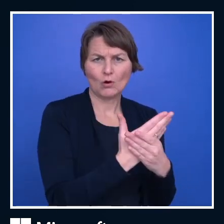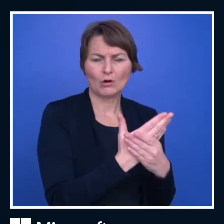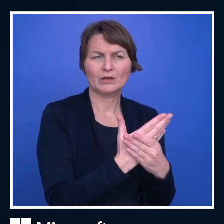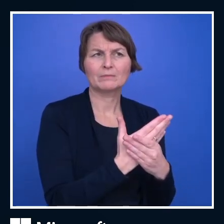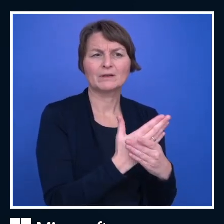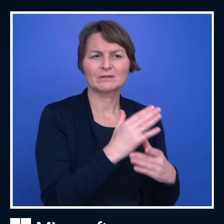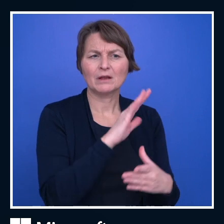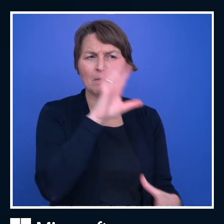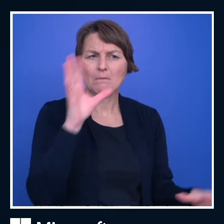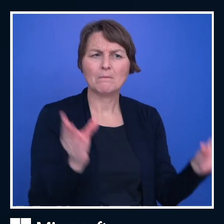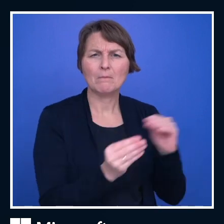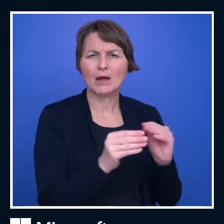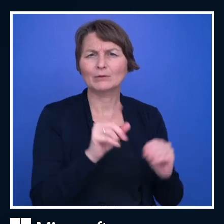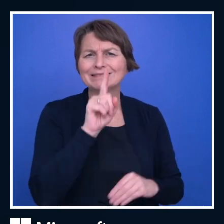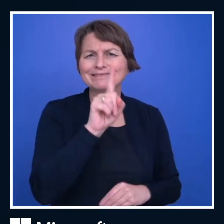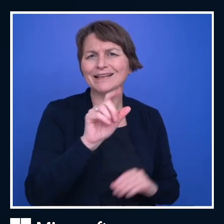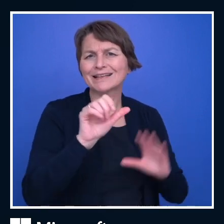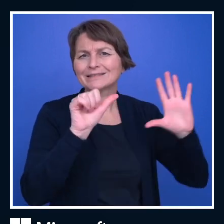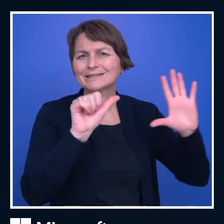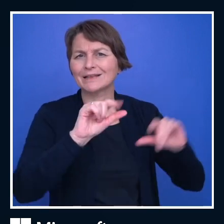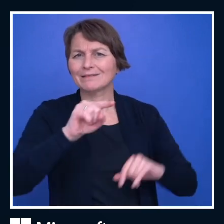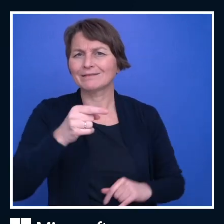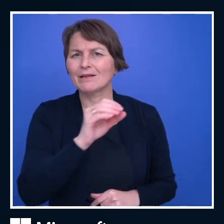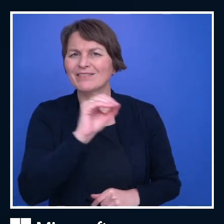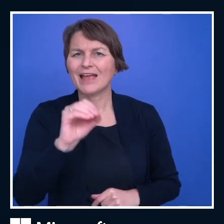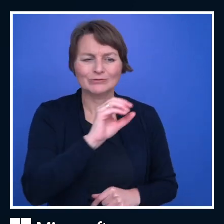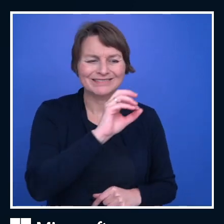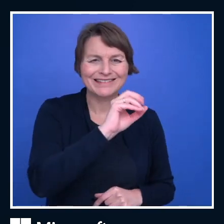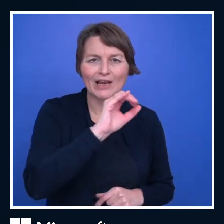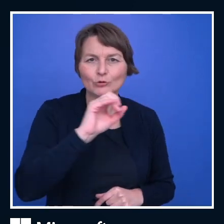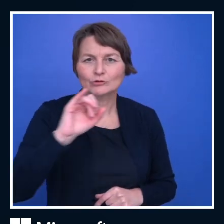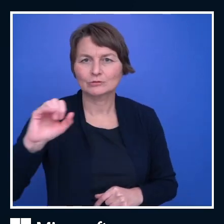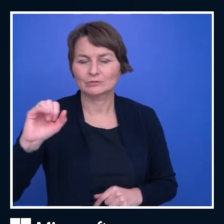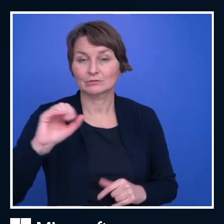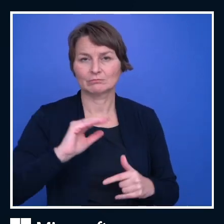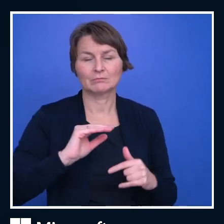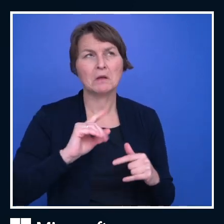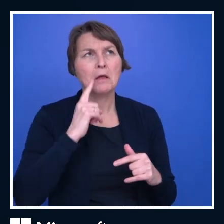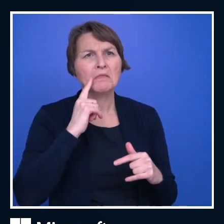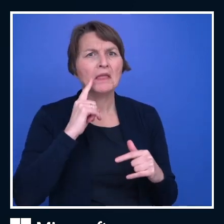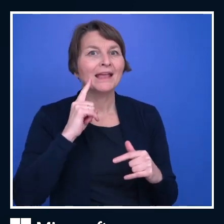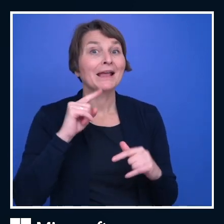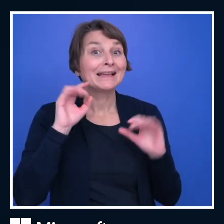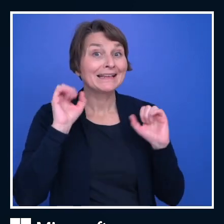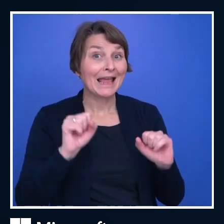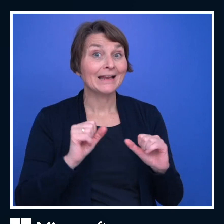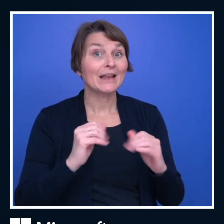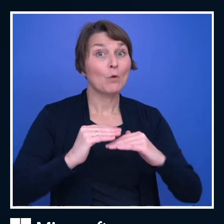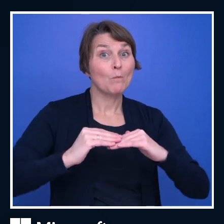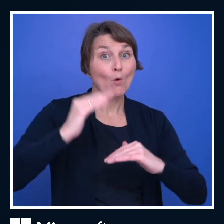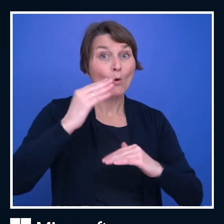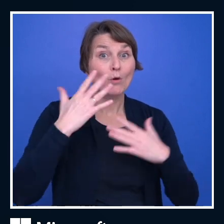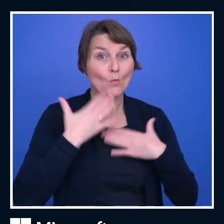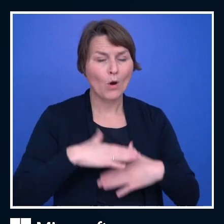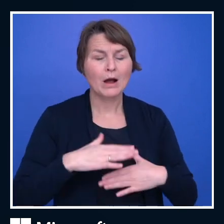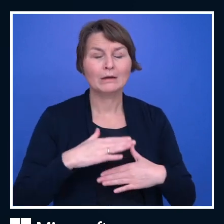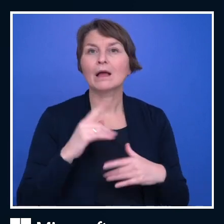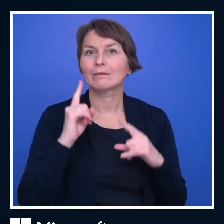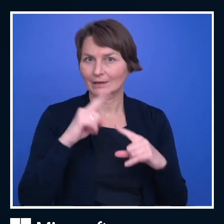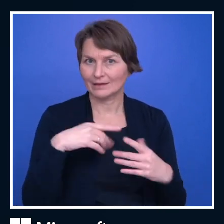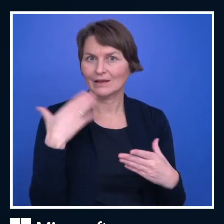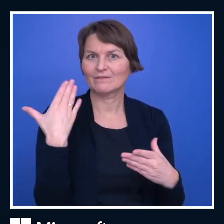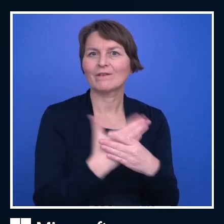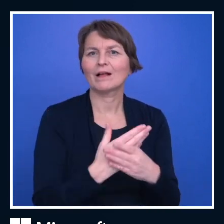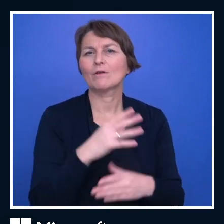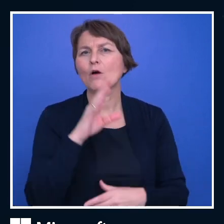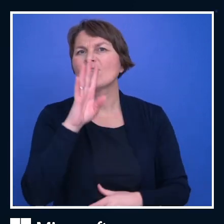you want more, you can go to standard that goes up to 4 million characters. So keep that in mind, even if you're doing a proof of concept,